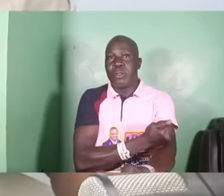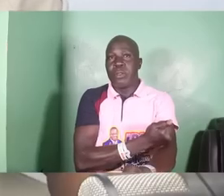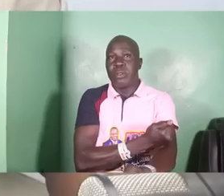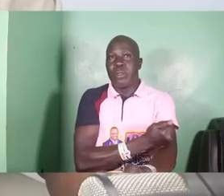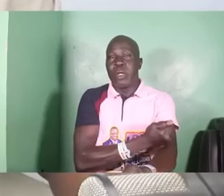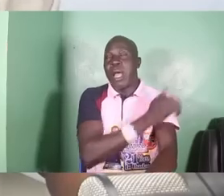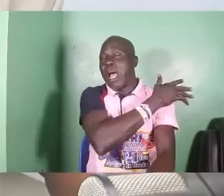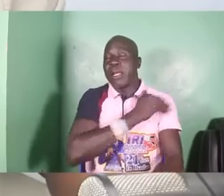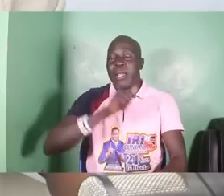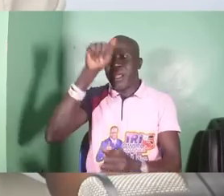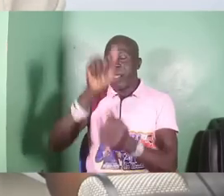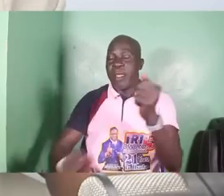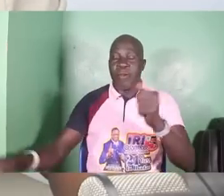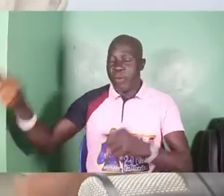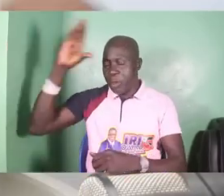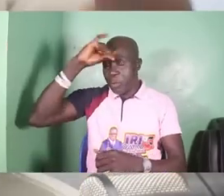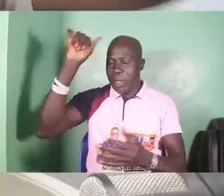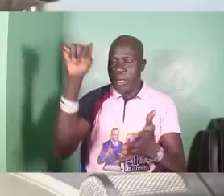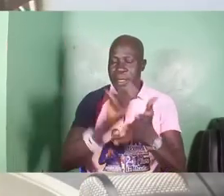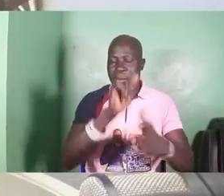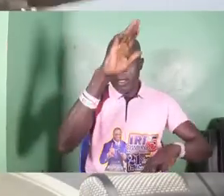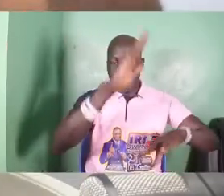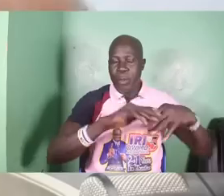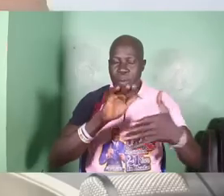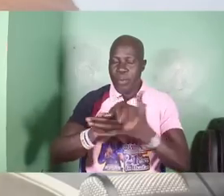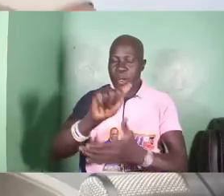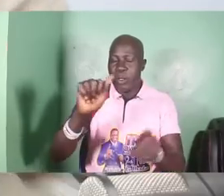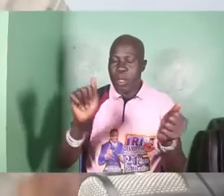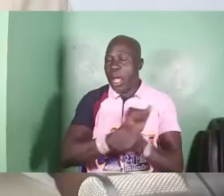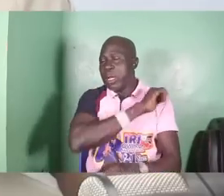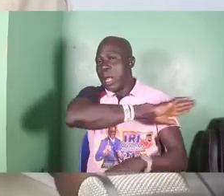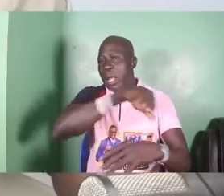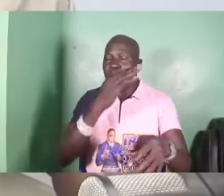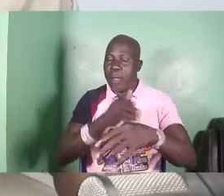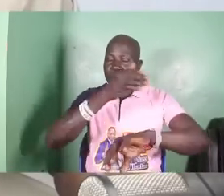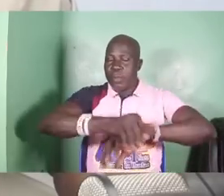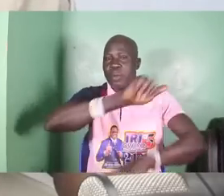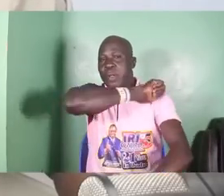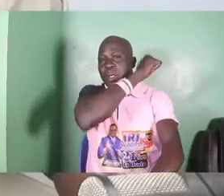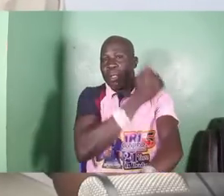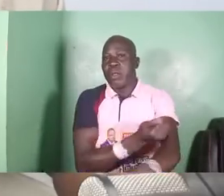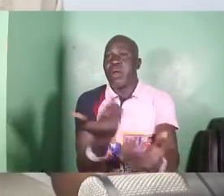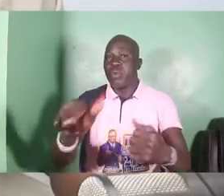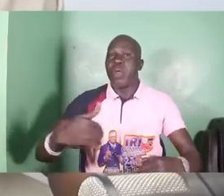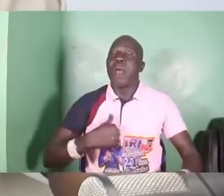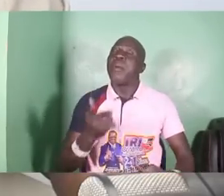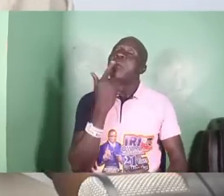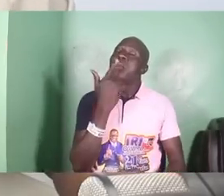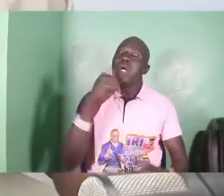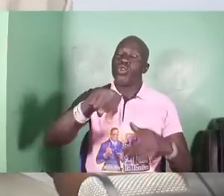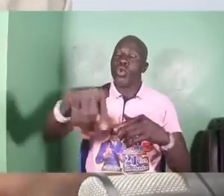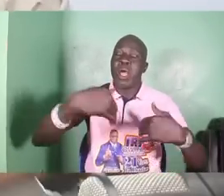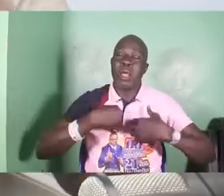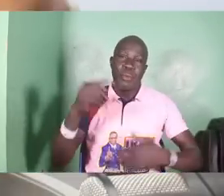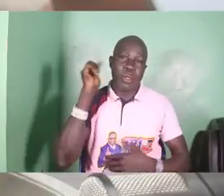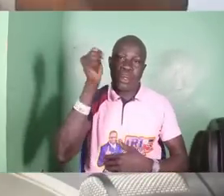And every man can that believe. Outside his authority, and sons have one testimony. Amen.